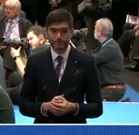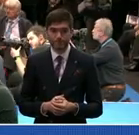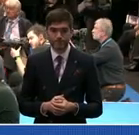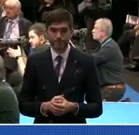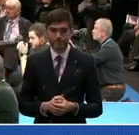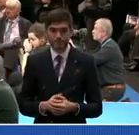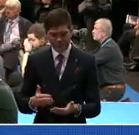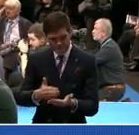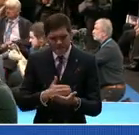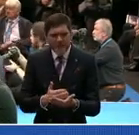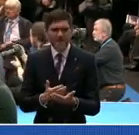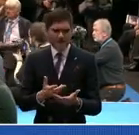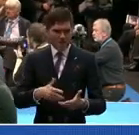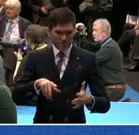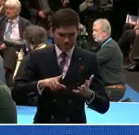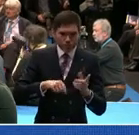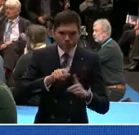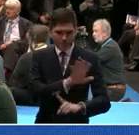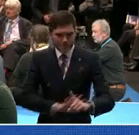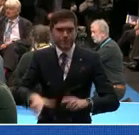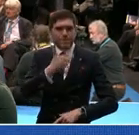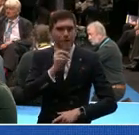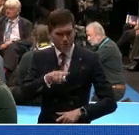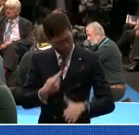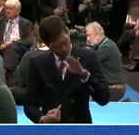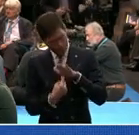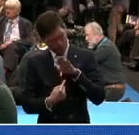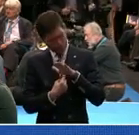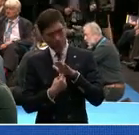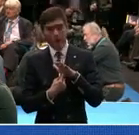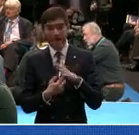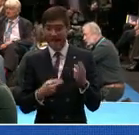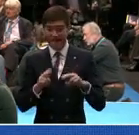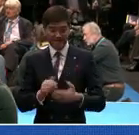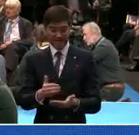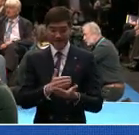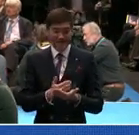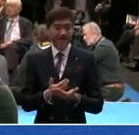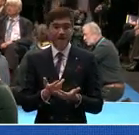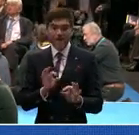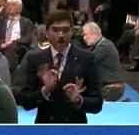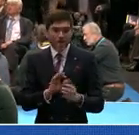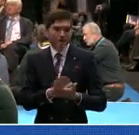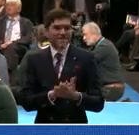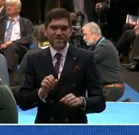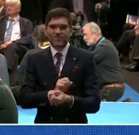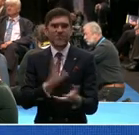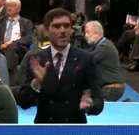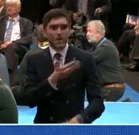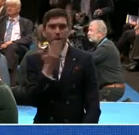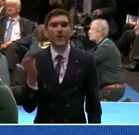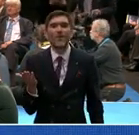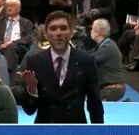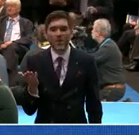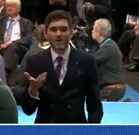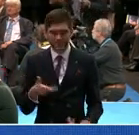The safety and security of our citizens is paramount. Without safety and security, there can be no freedom. And our